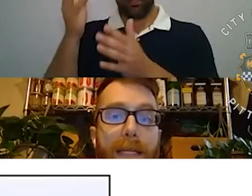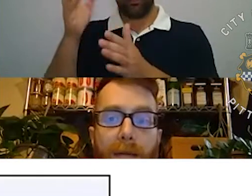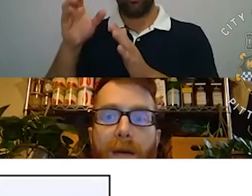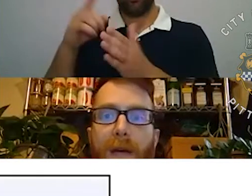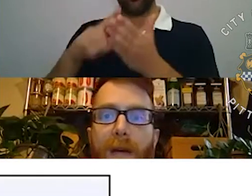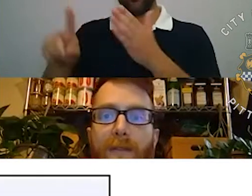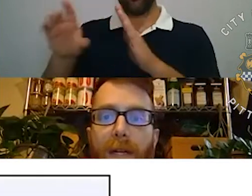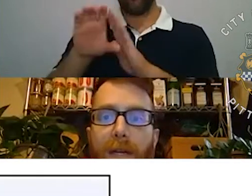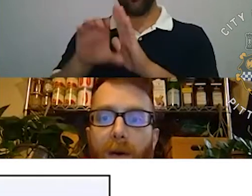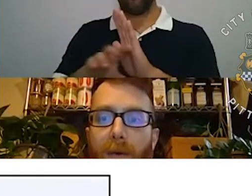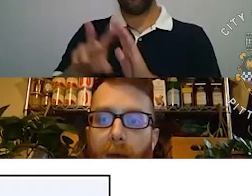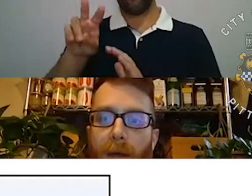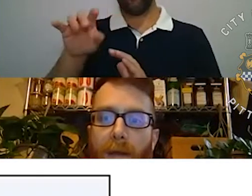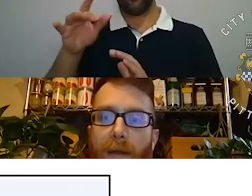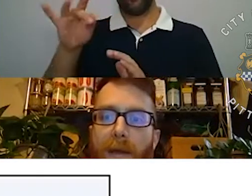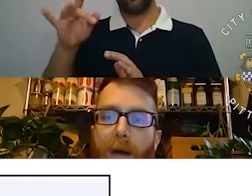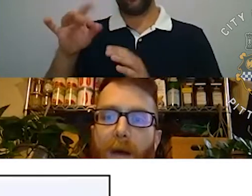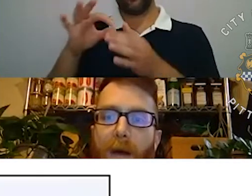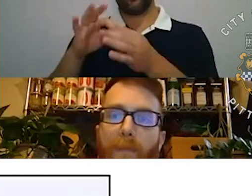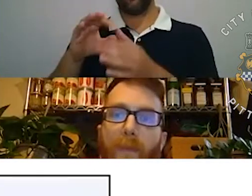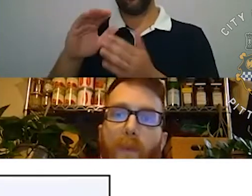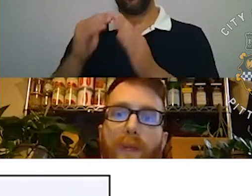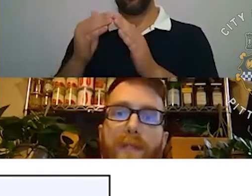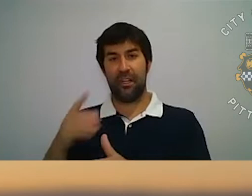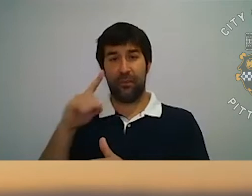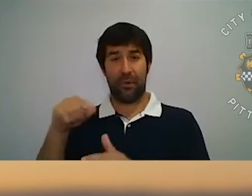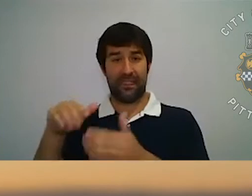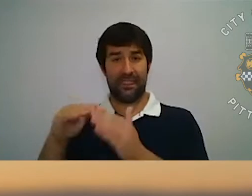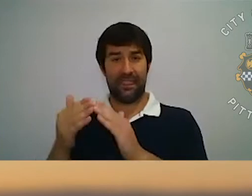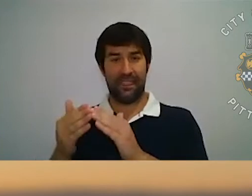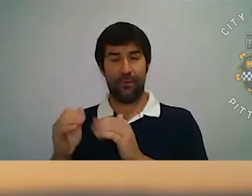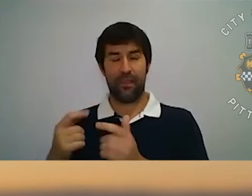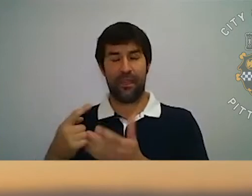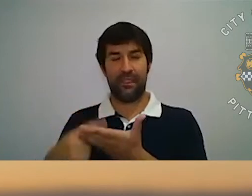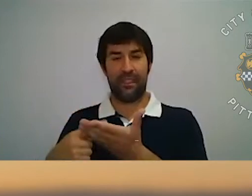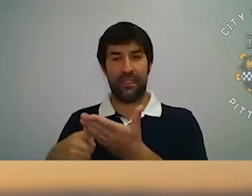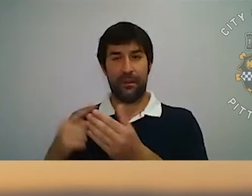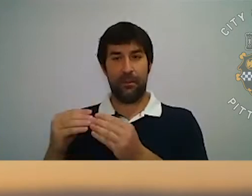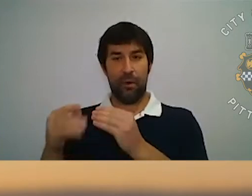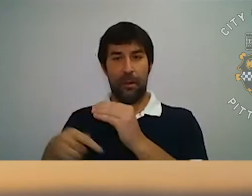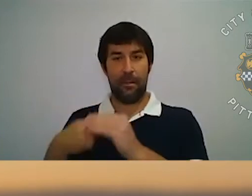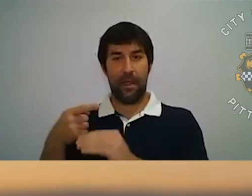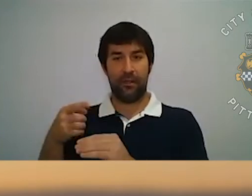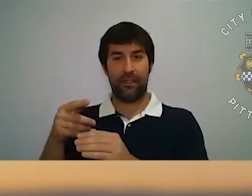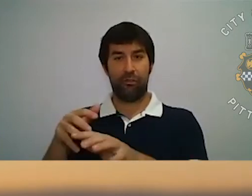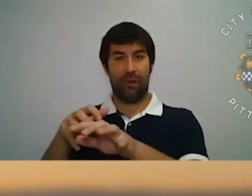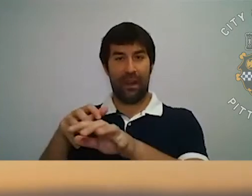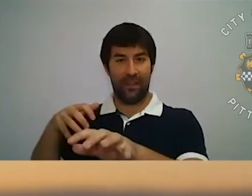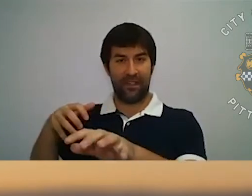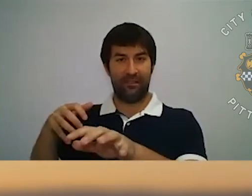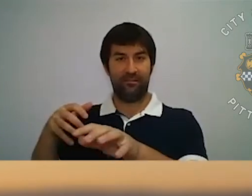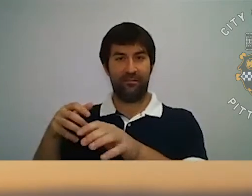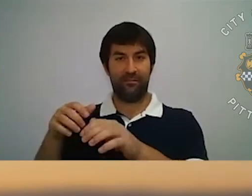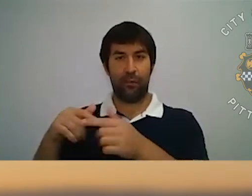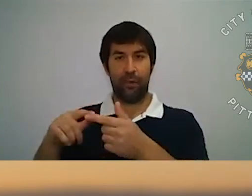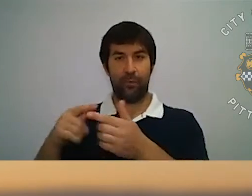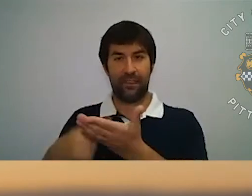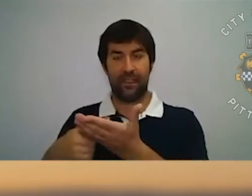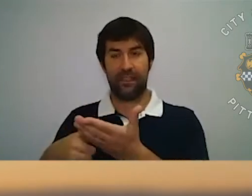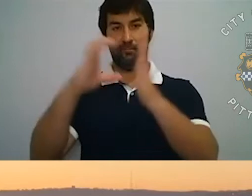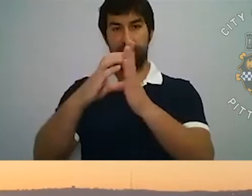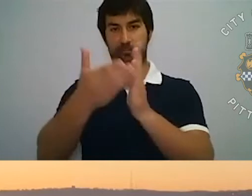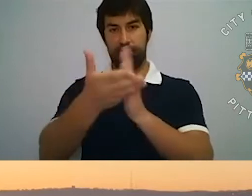where you got the opportunity to learn from your neighbors and people from other communities about how they interact with capital budget infrastructure. We